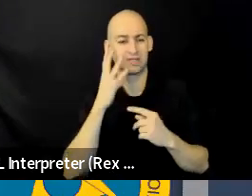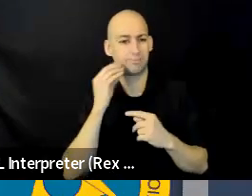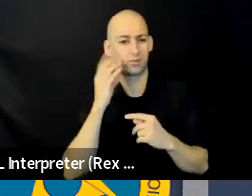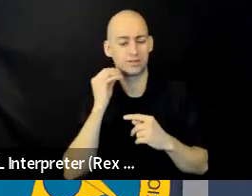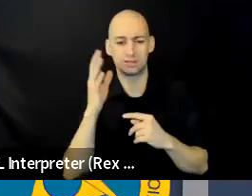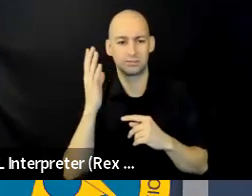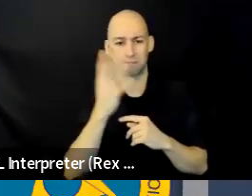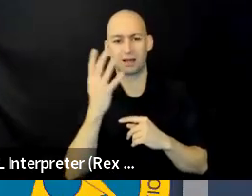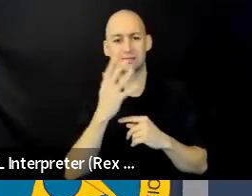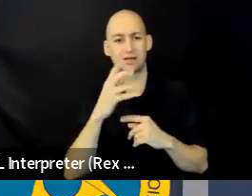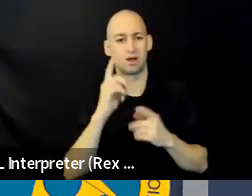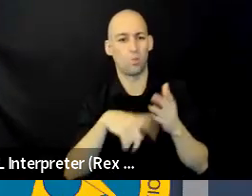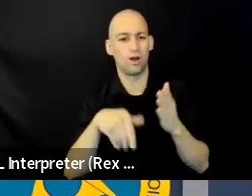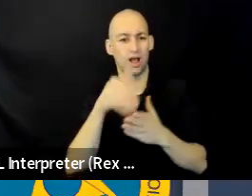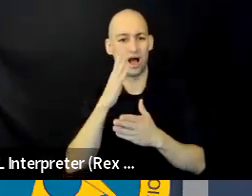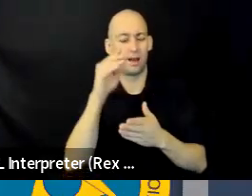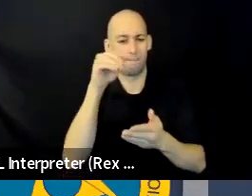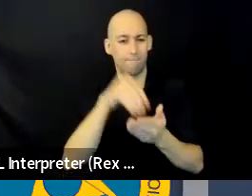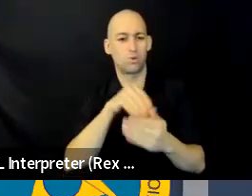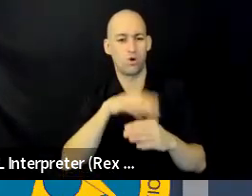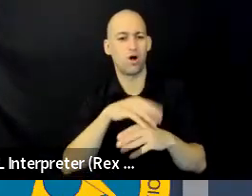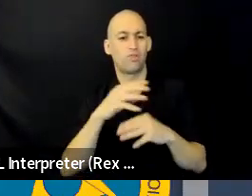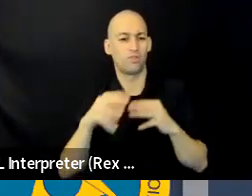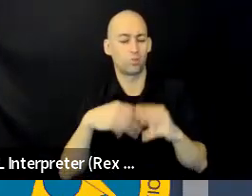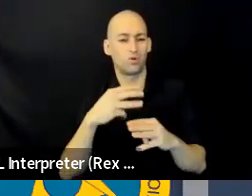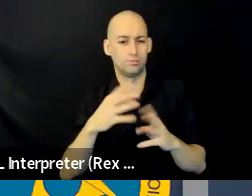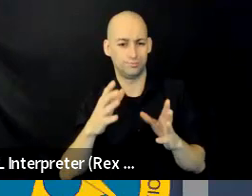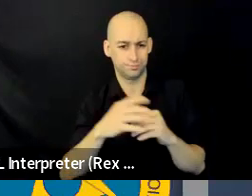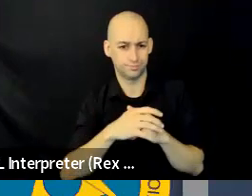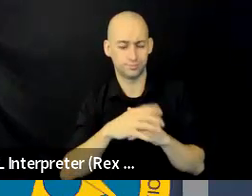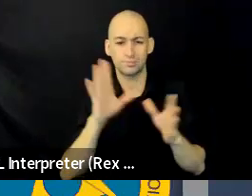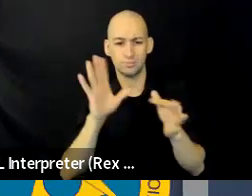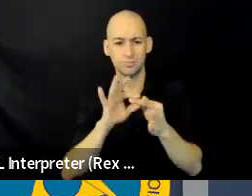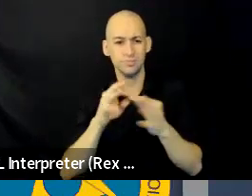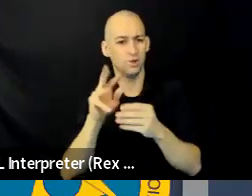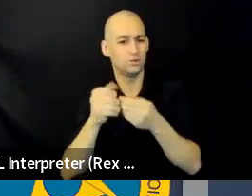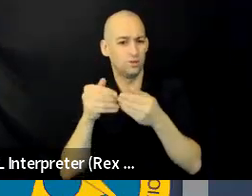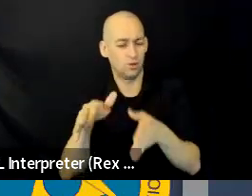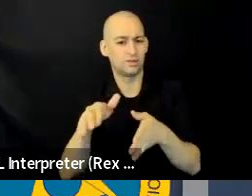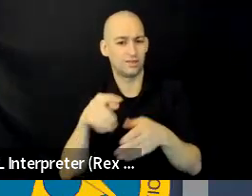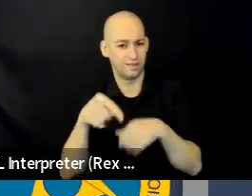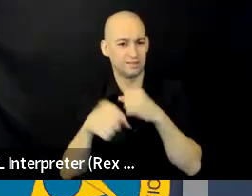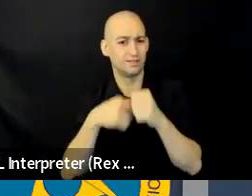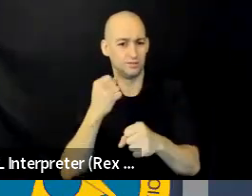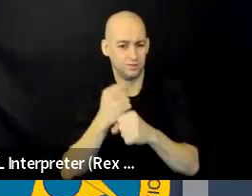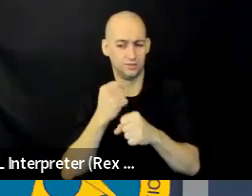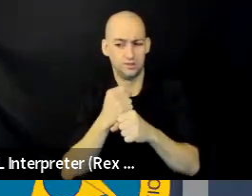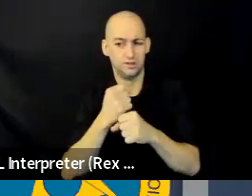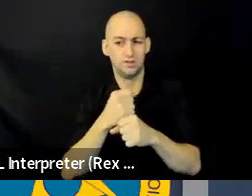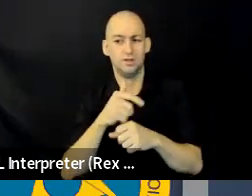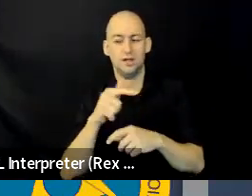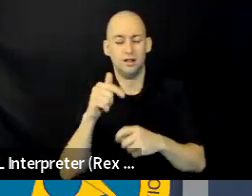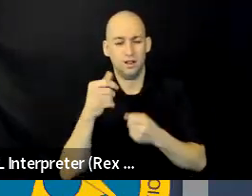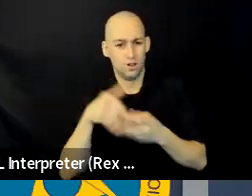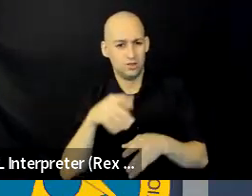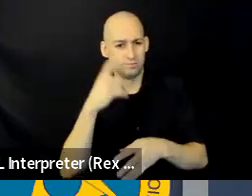it's quite impressive. What's more interesting is that connectivity was lost this year. It was lost